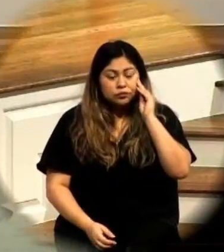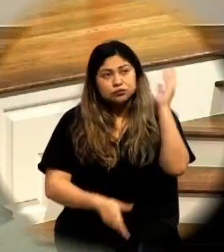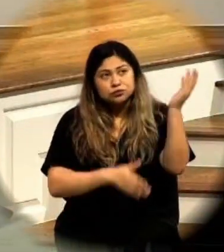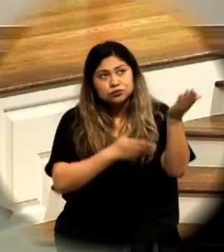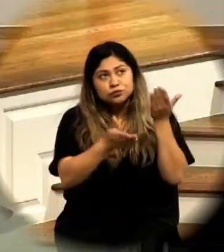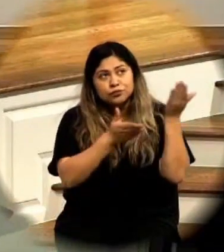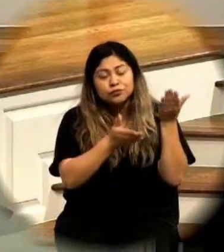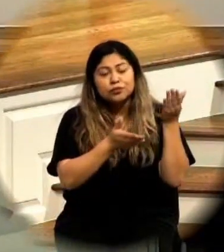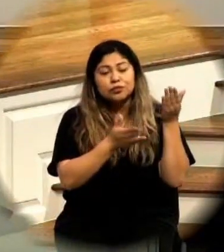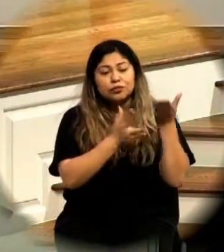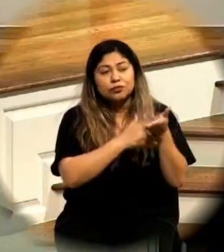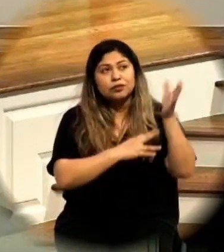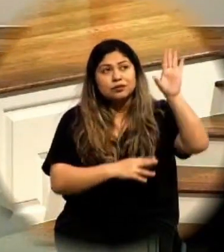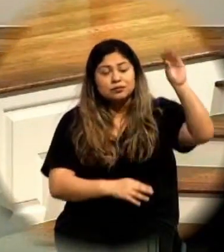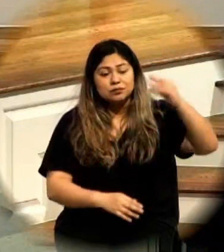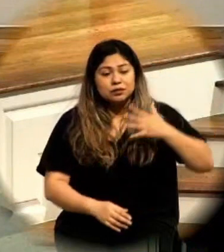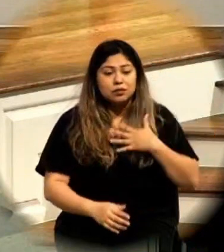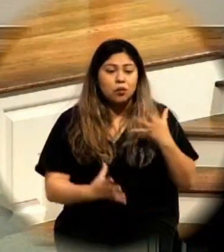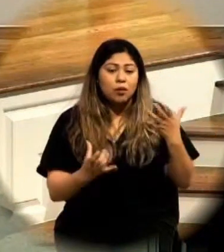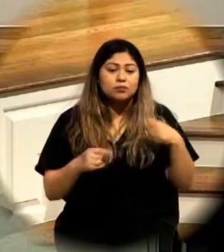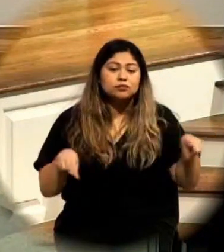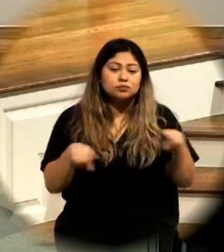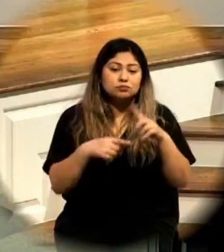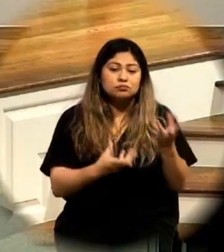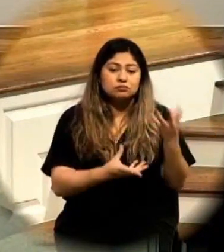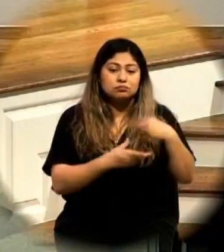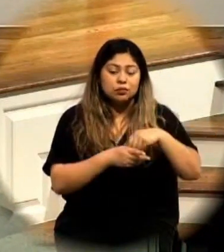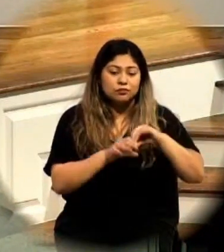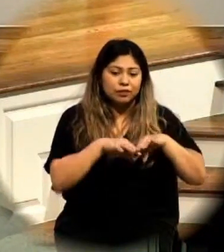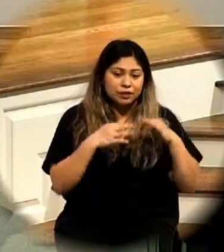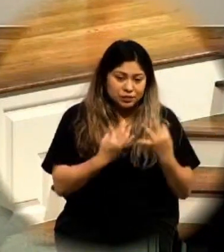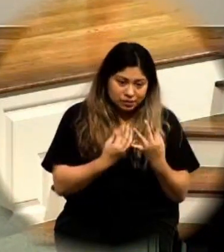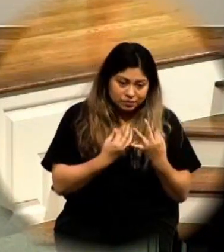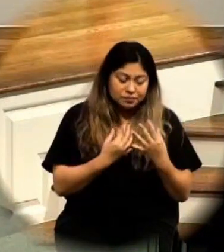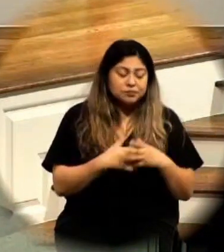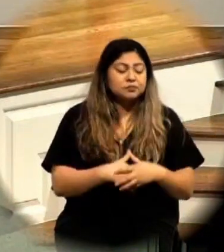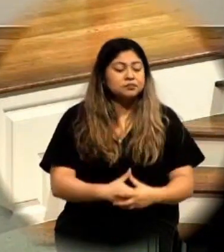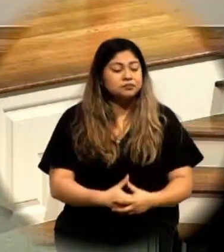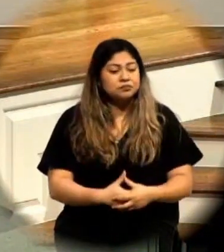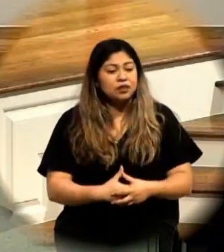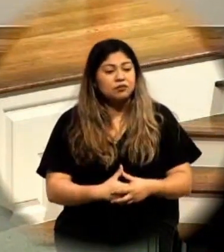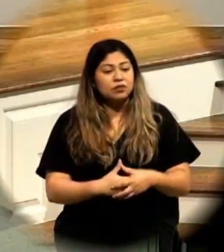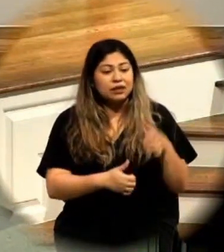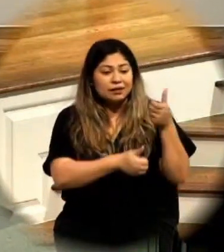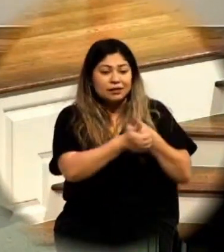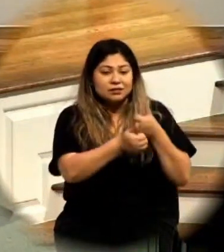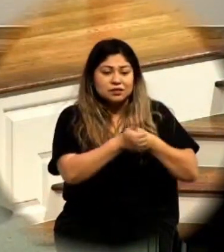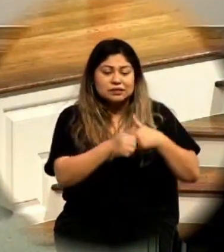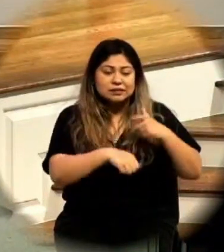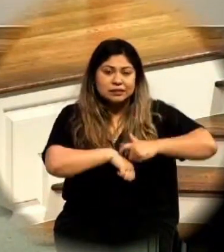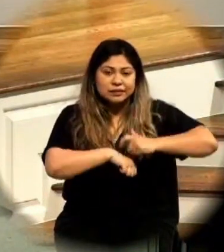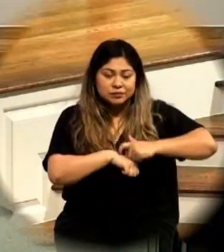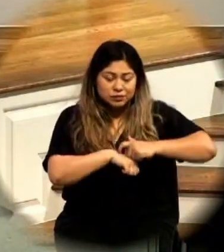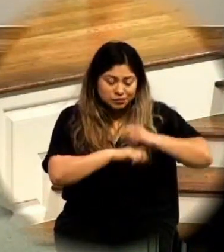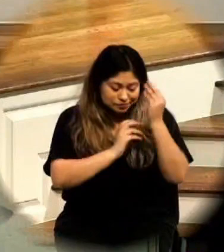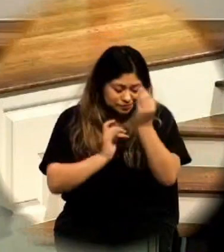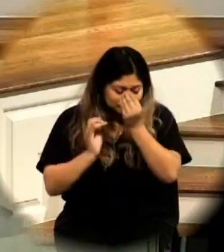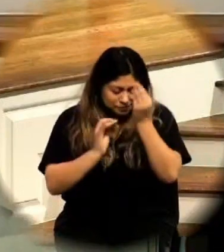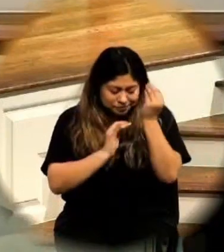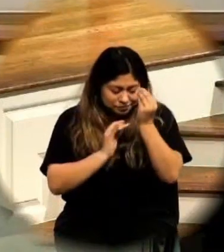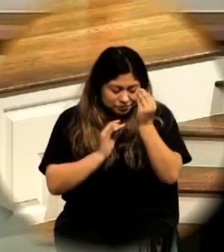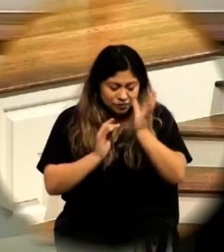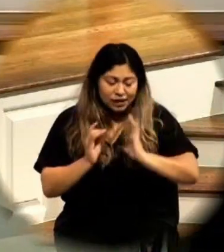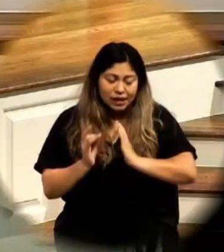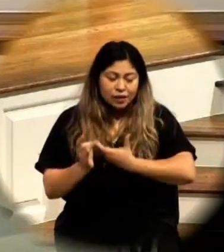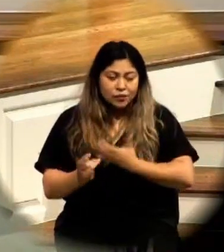his grace. We'd love for you to be a part of our fellowship as we do that together. And for each of us, it's an opportunity to bring all of our imperfections to